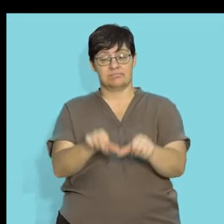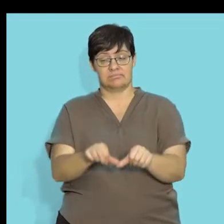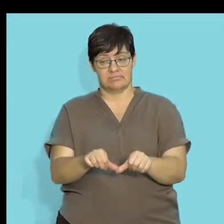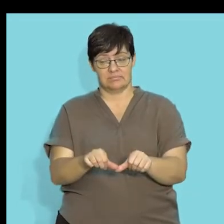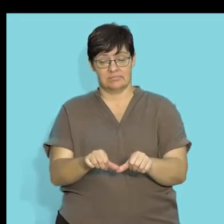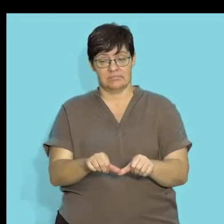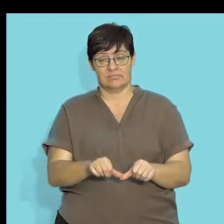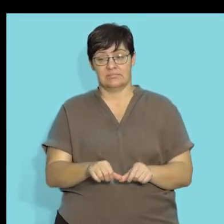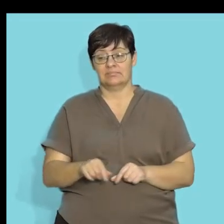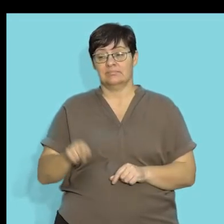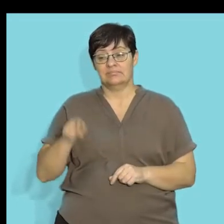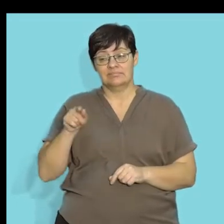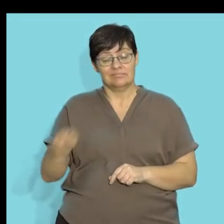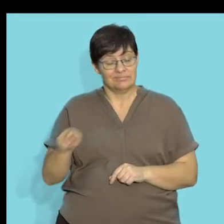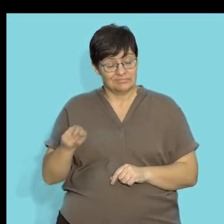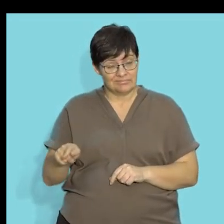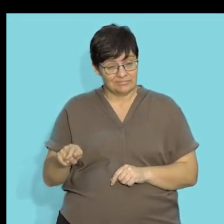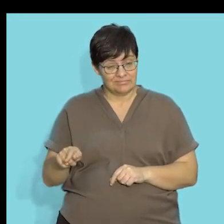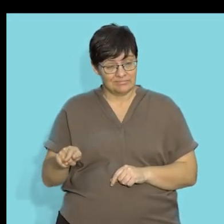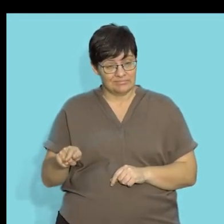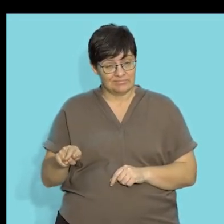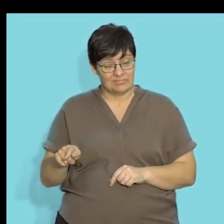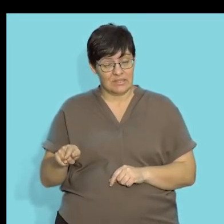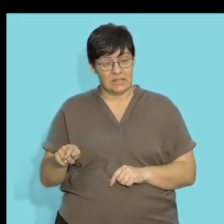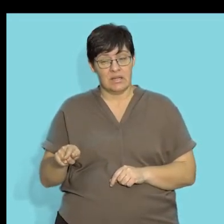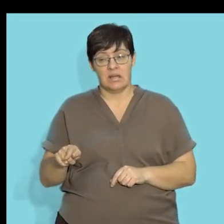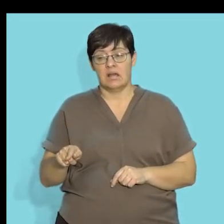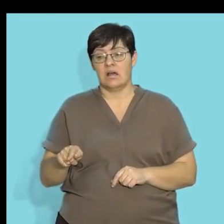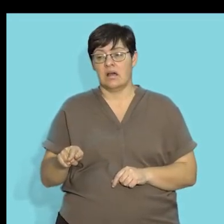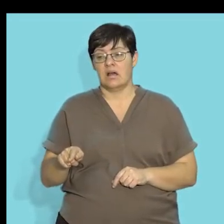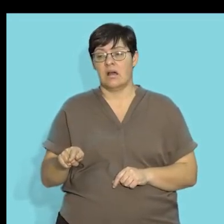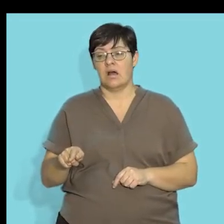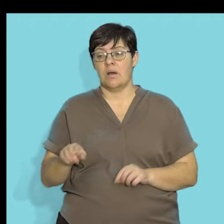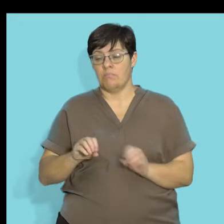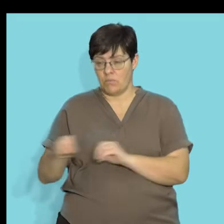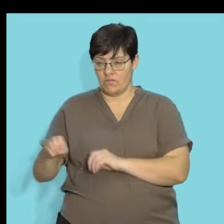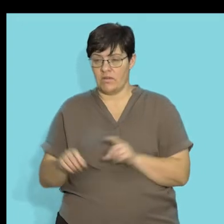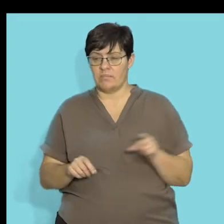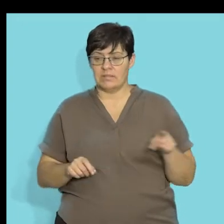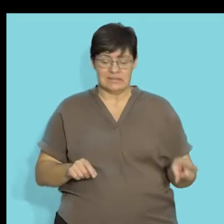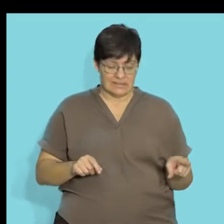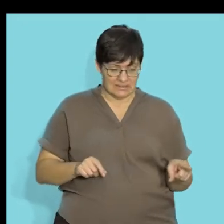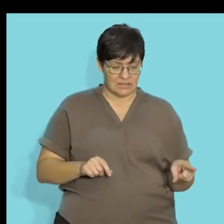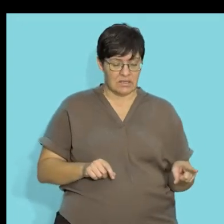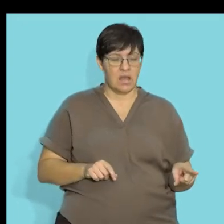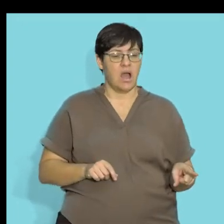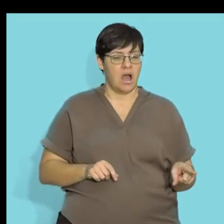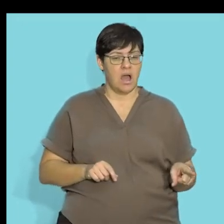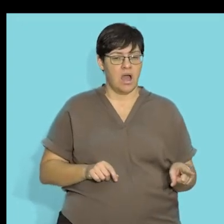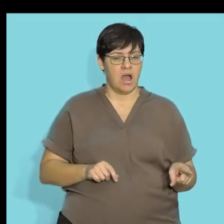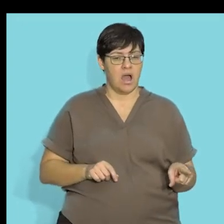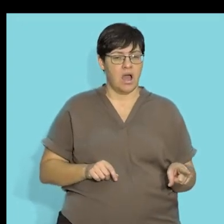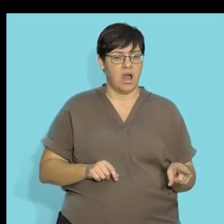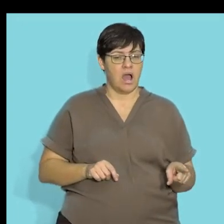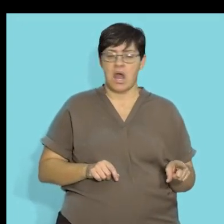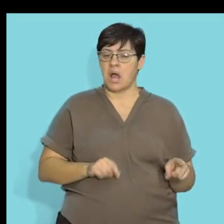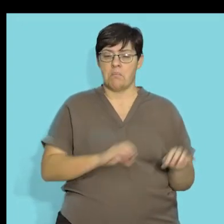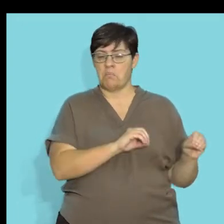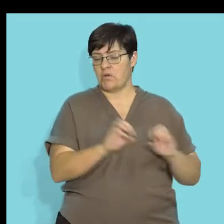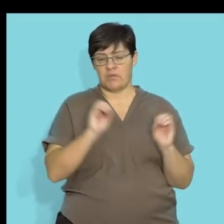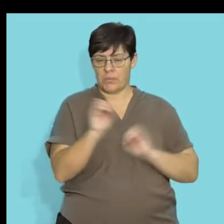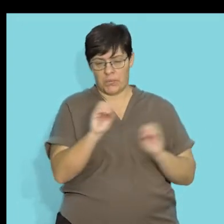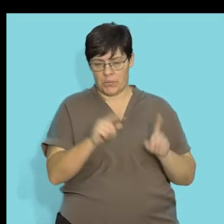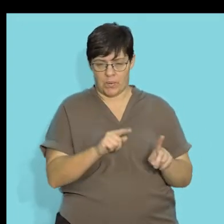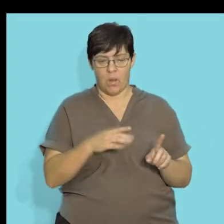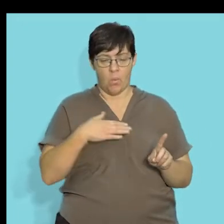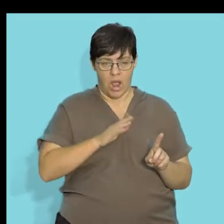the plant that is stationary tends to move towards the source of light. So this natural bending means that the